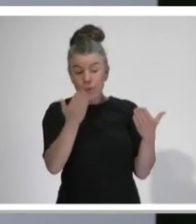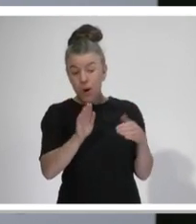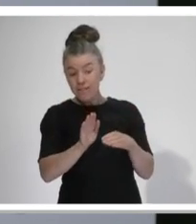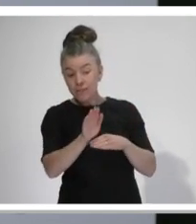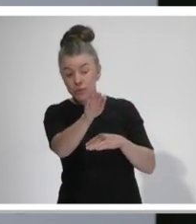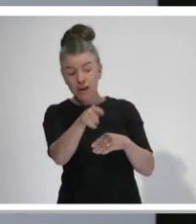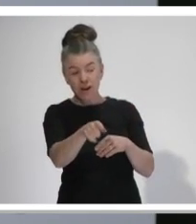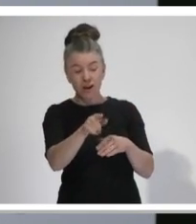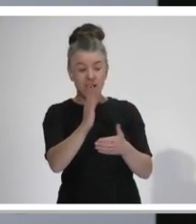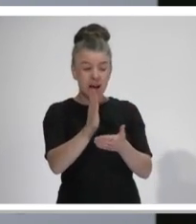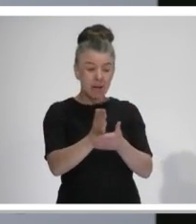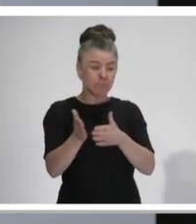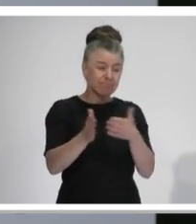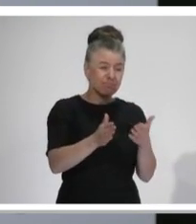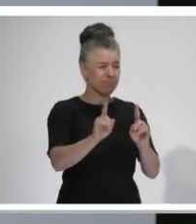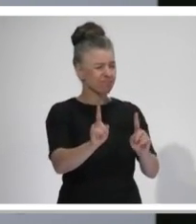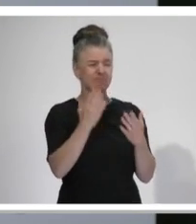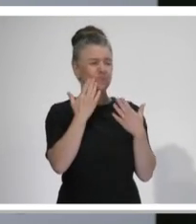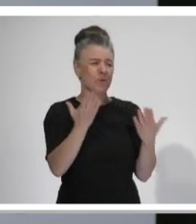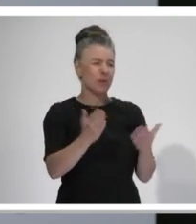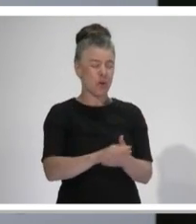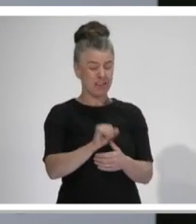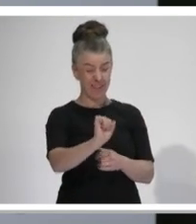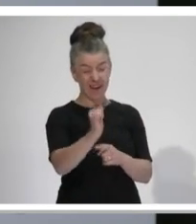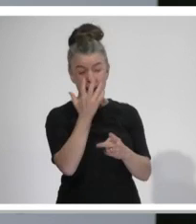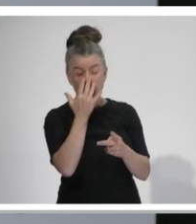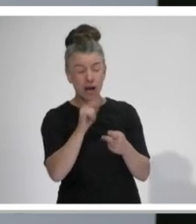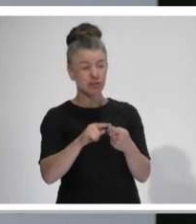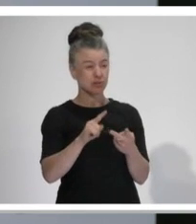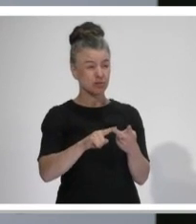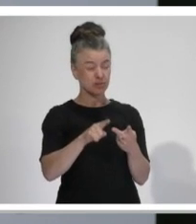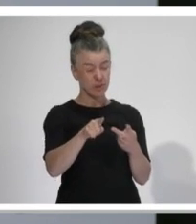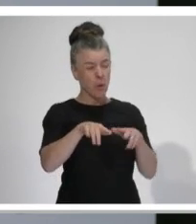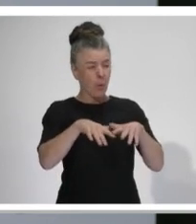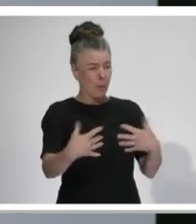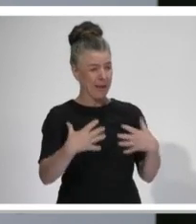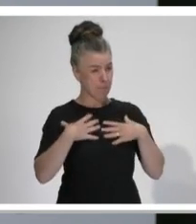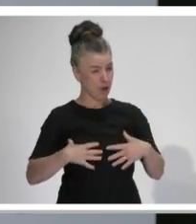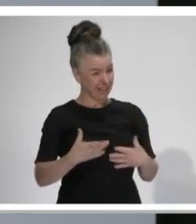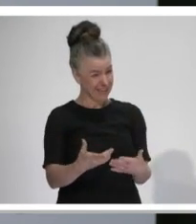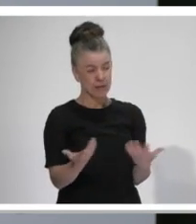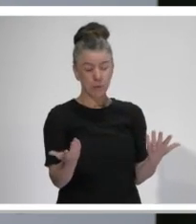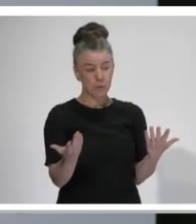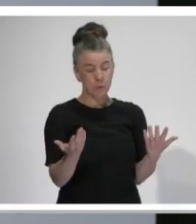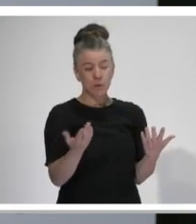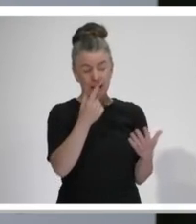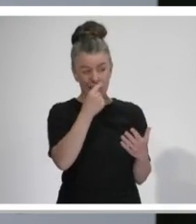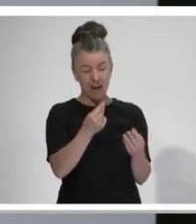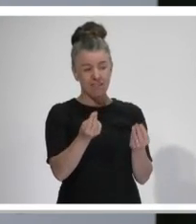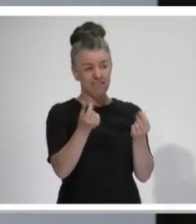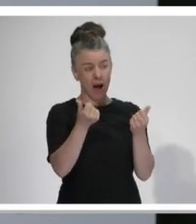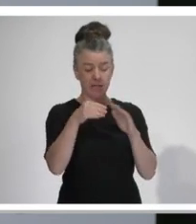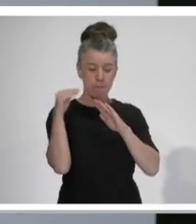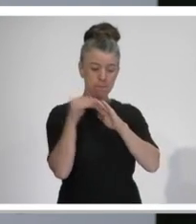can't say in this age group and with these the frailty that they have, you can get deterioration